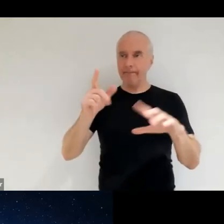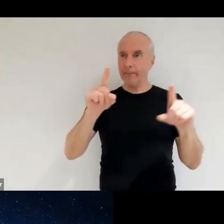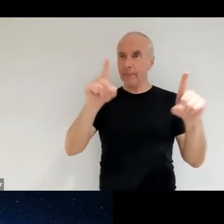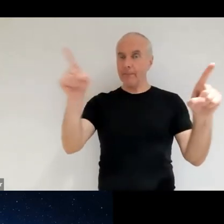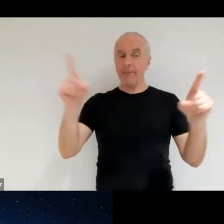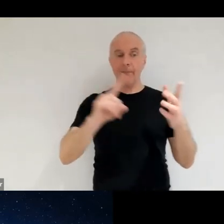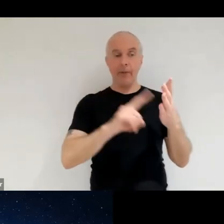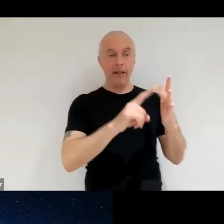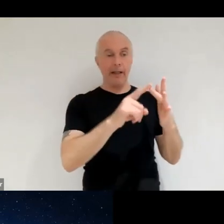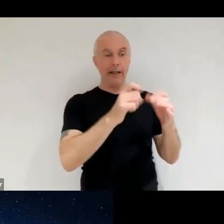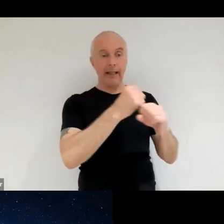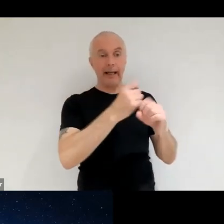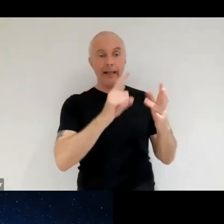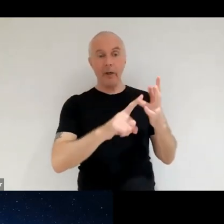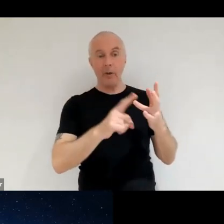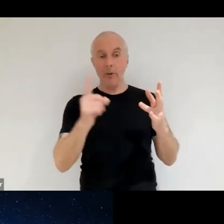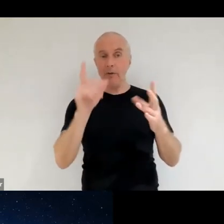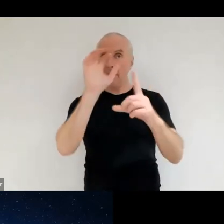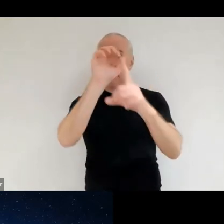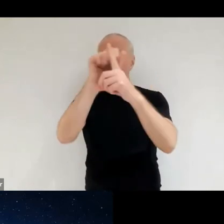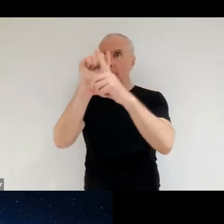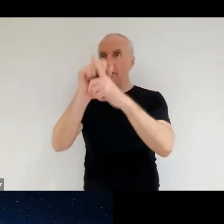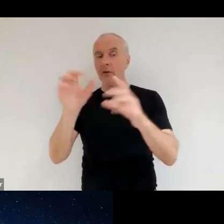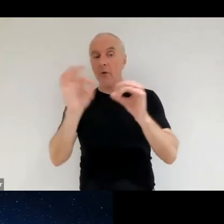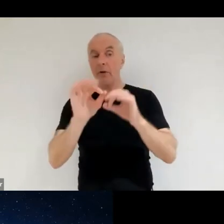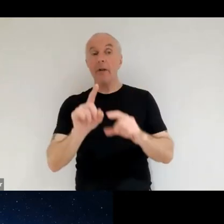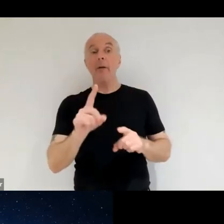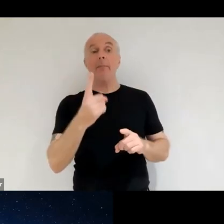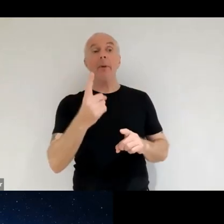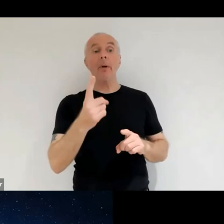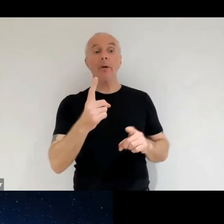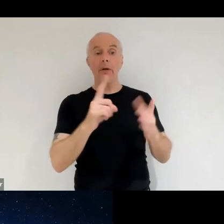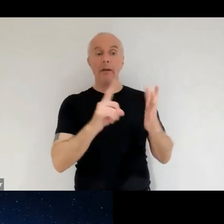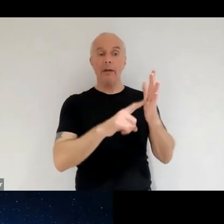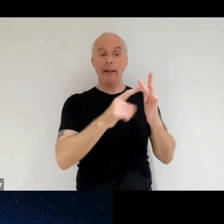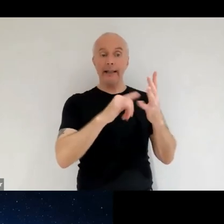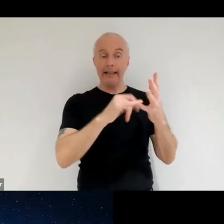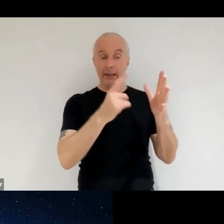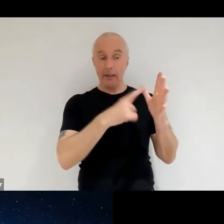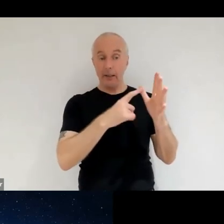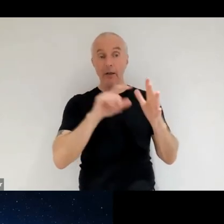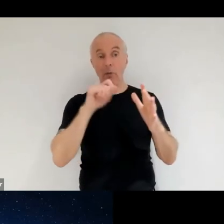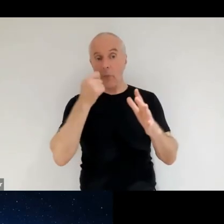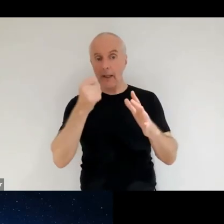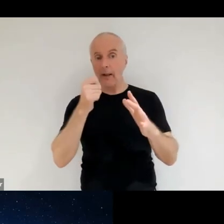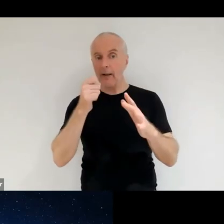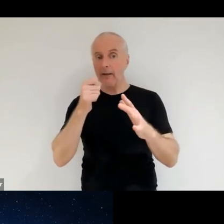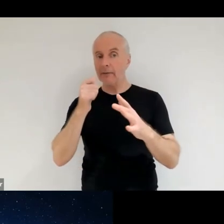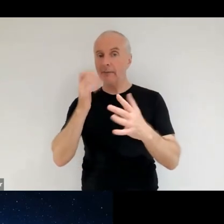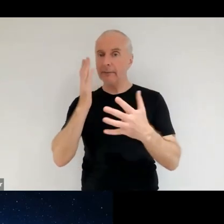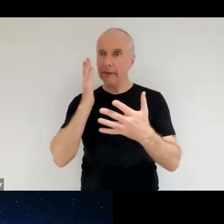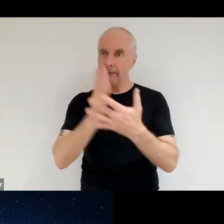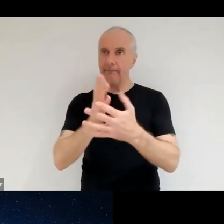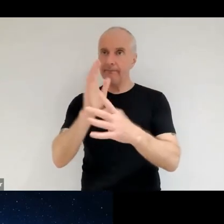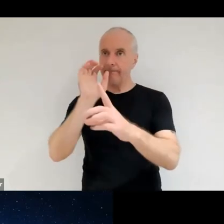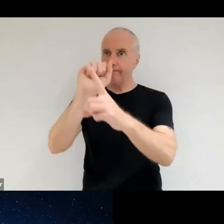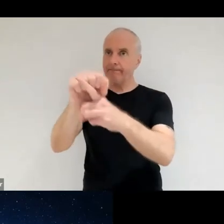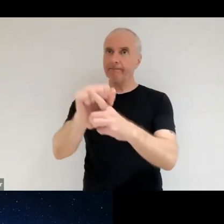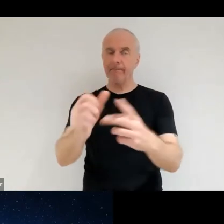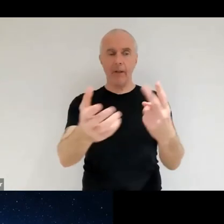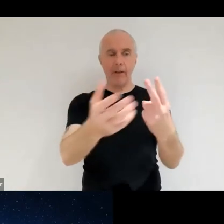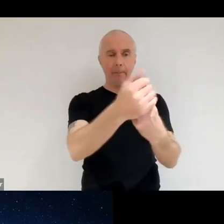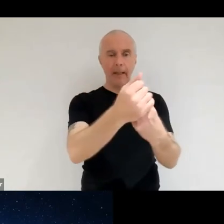said that, it's a key source for LISA. LISA will be able to detect binary white dwarfs in the